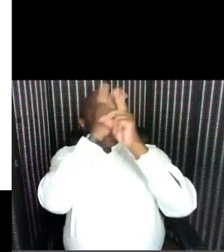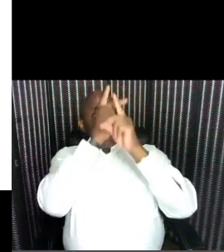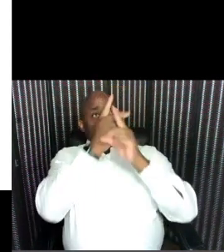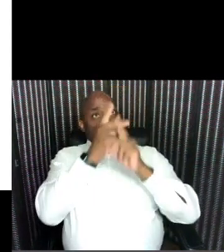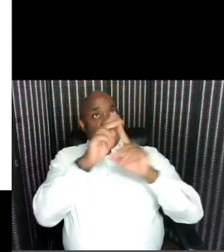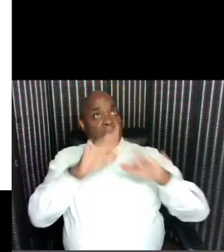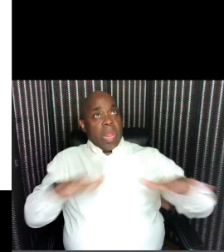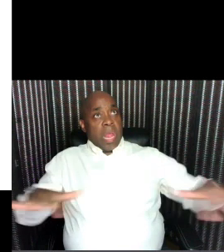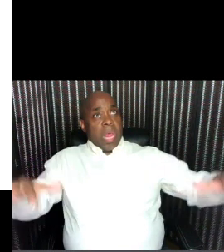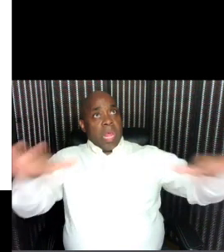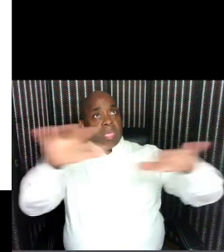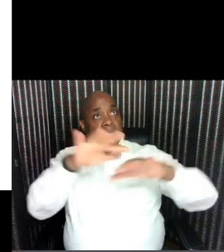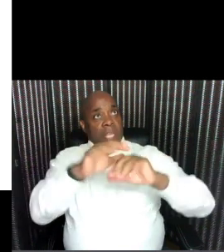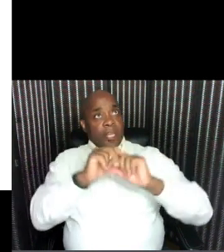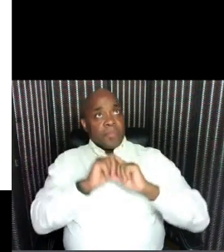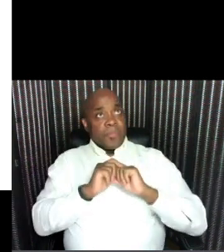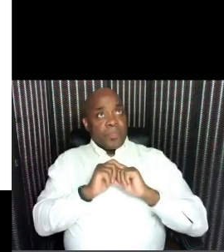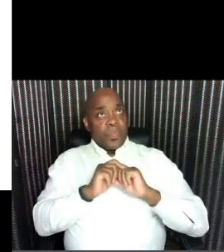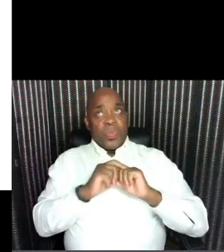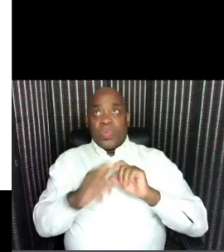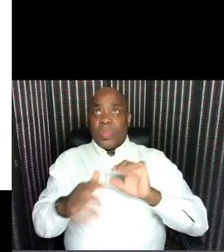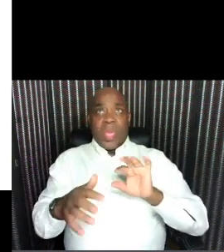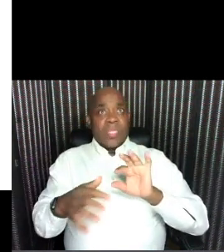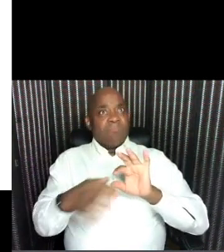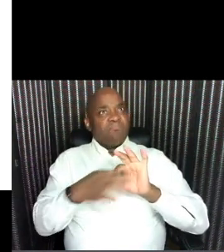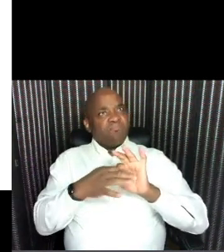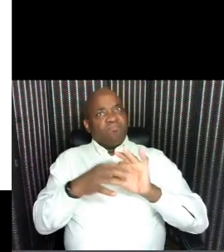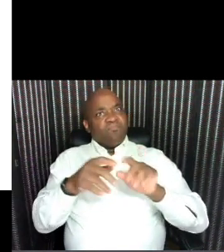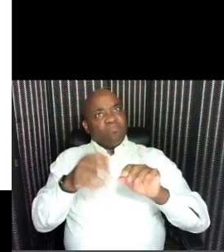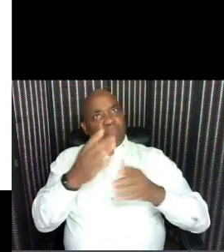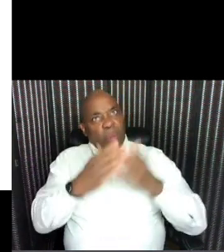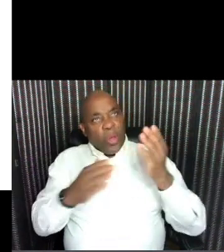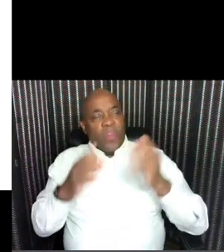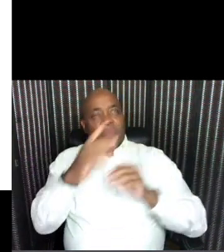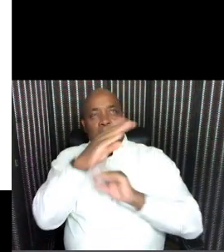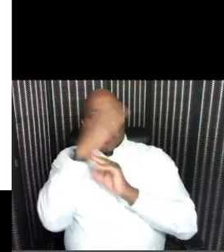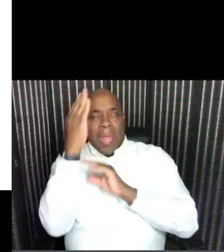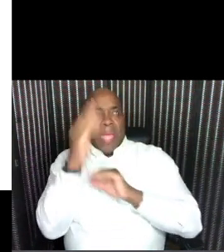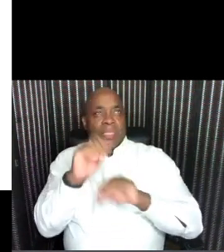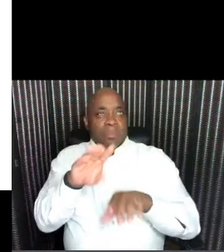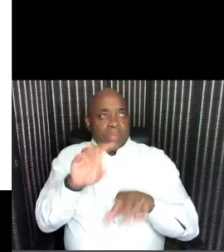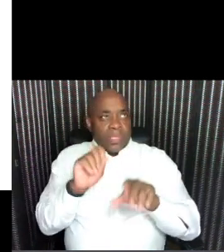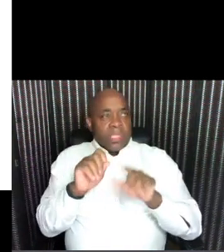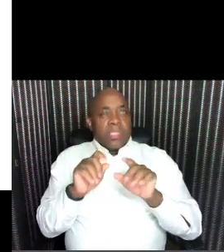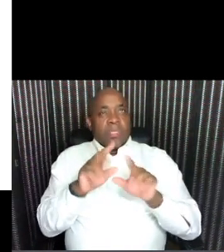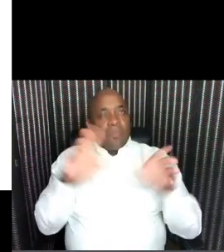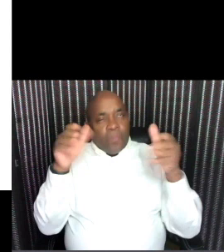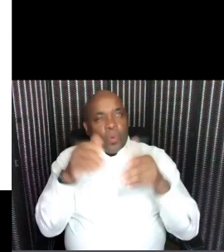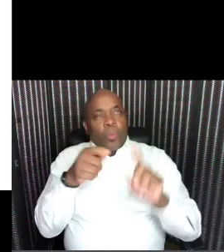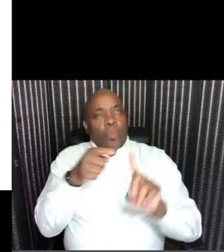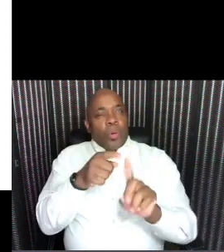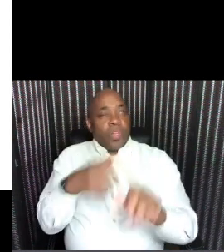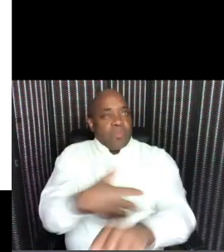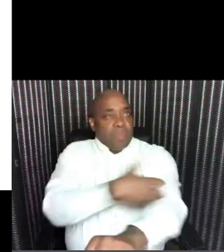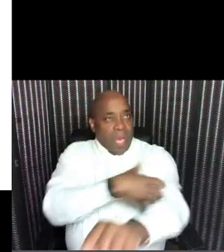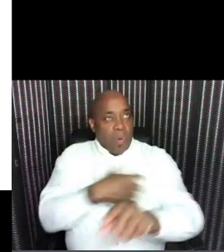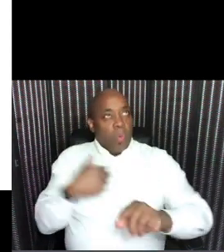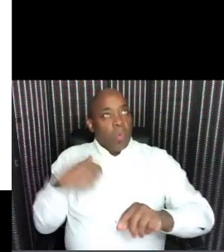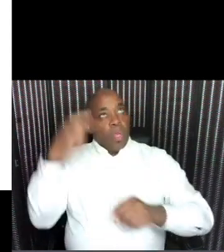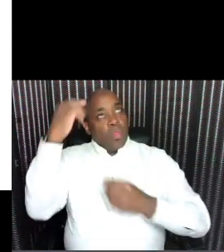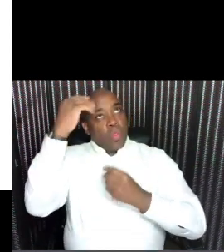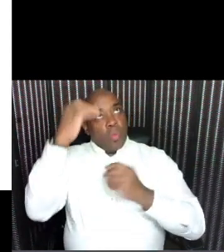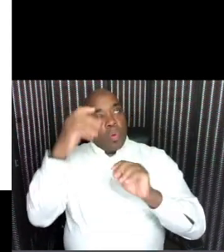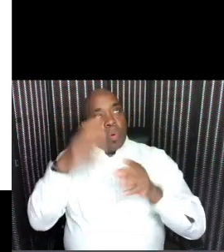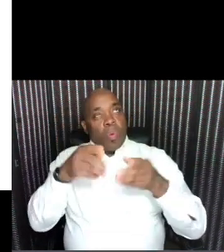like intrinsic to Black spaces became a real sort of focal point of how I was rethinking my work. And so the idea of mapping Black imaginaries